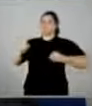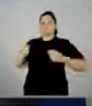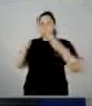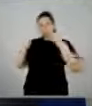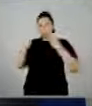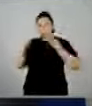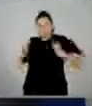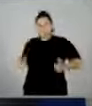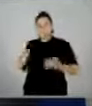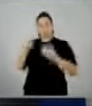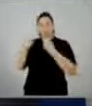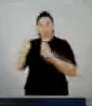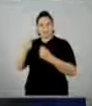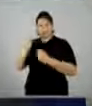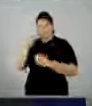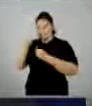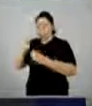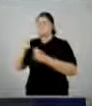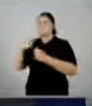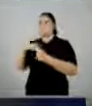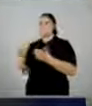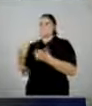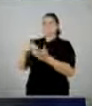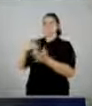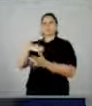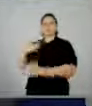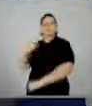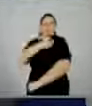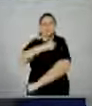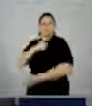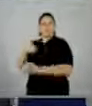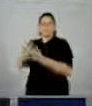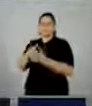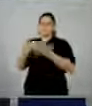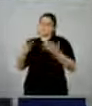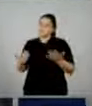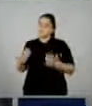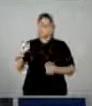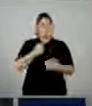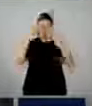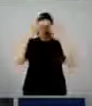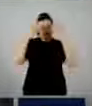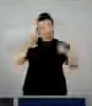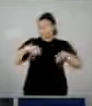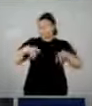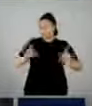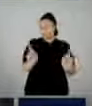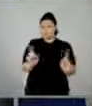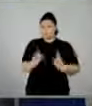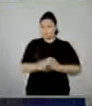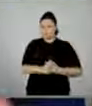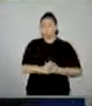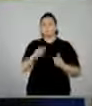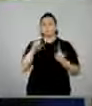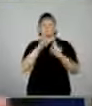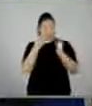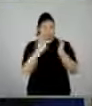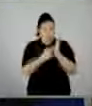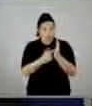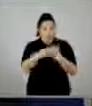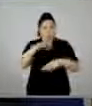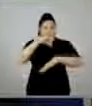have had from catching the disease. But time will tell with Australians. That's one area that our hospitals and doctors will carefully monitor. I'll take